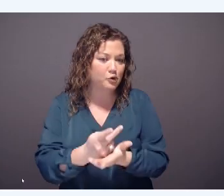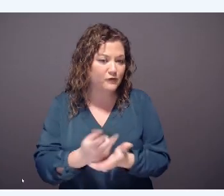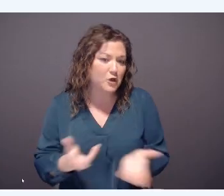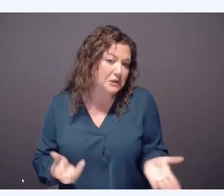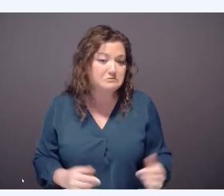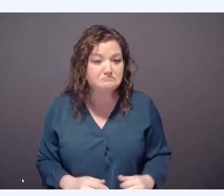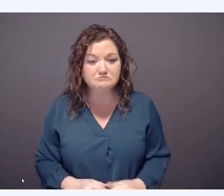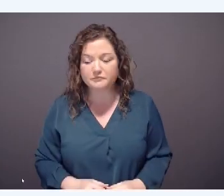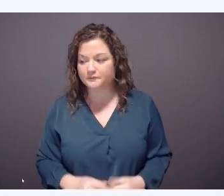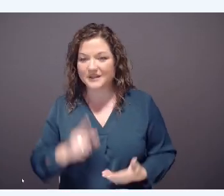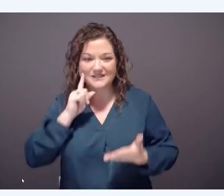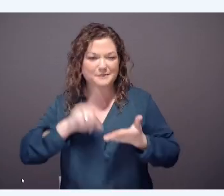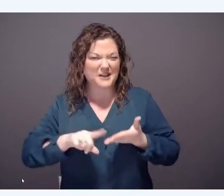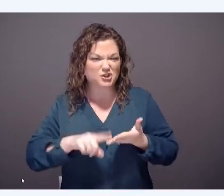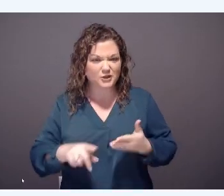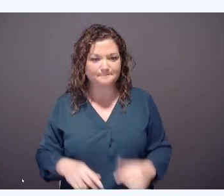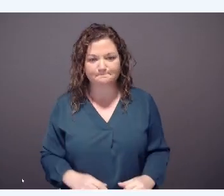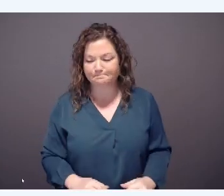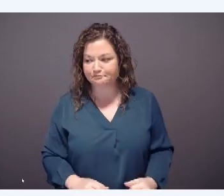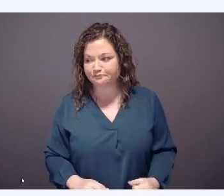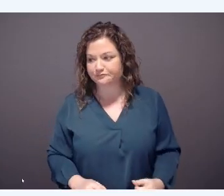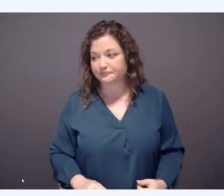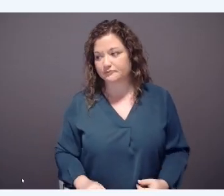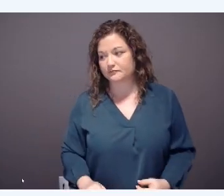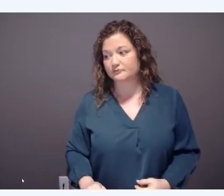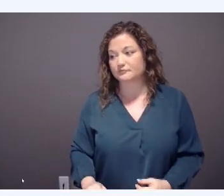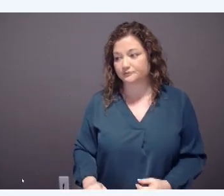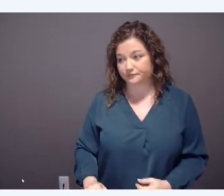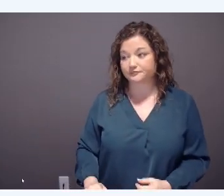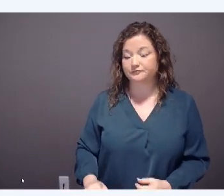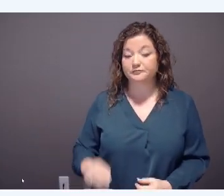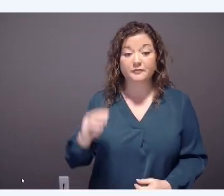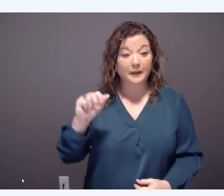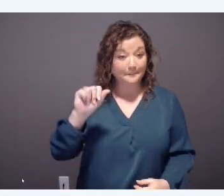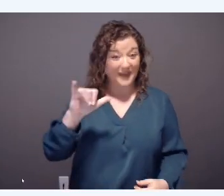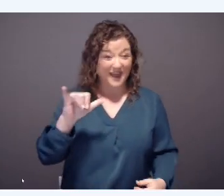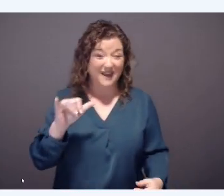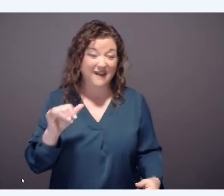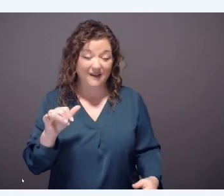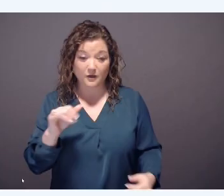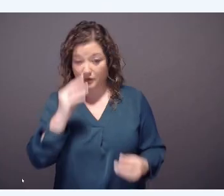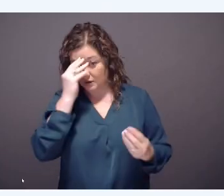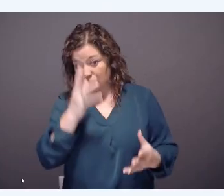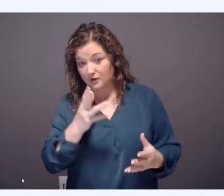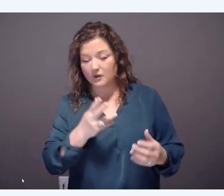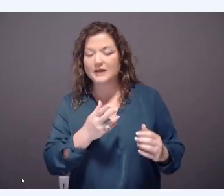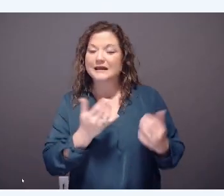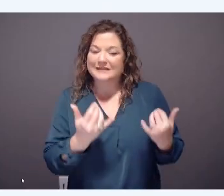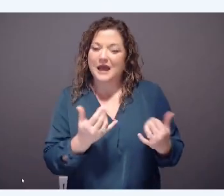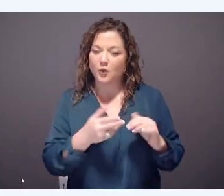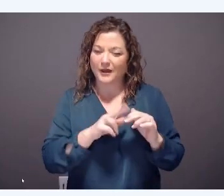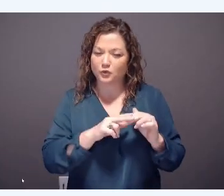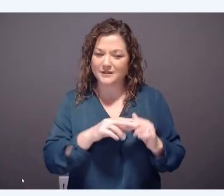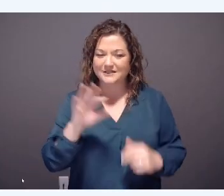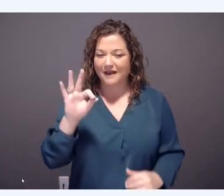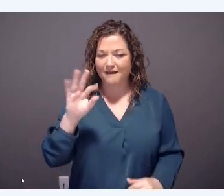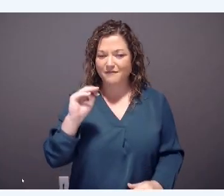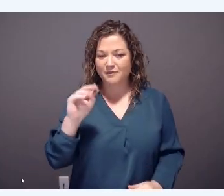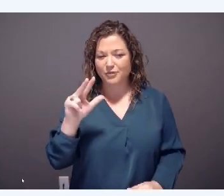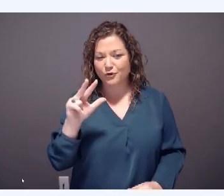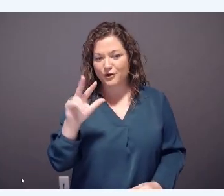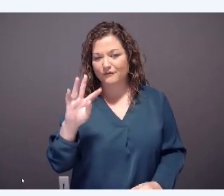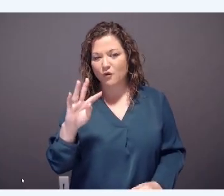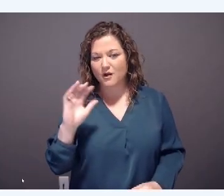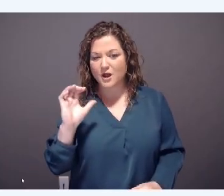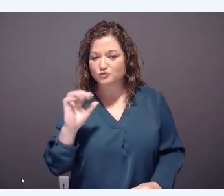So for this, again, this has increased from our last update in May. The FM 3400 project had not bid, so we didn't have that